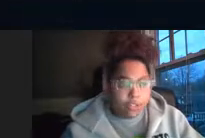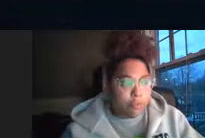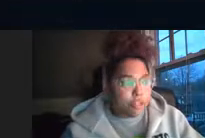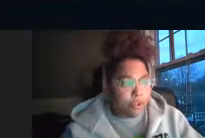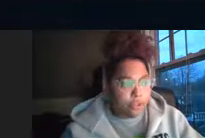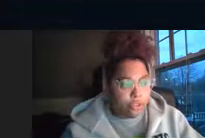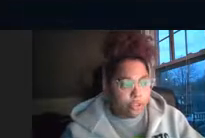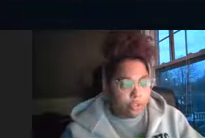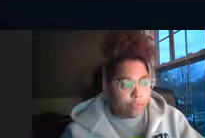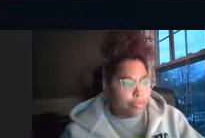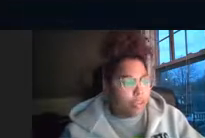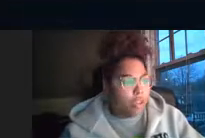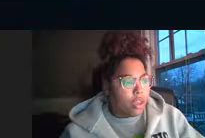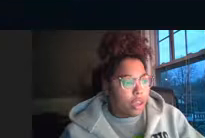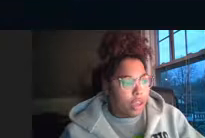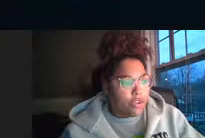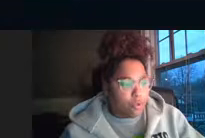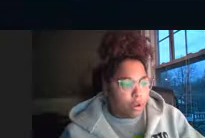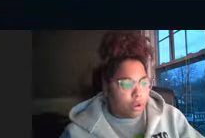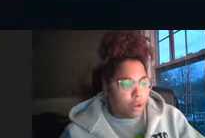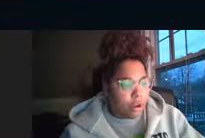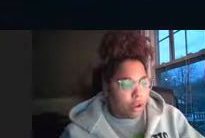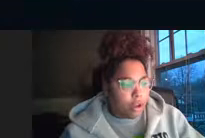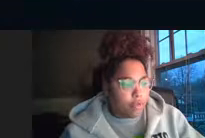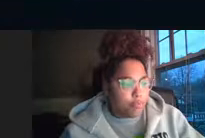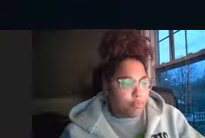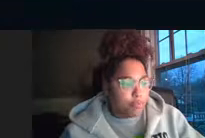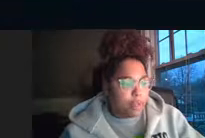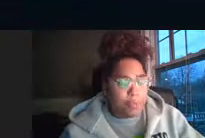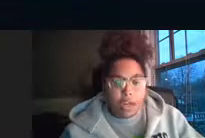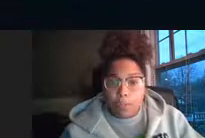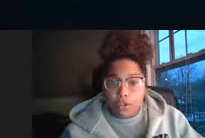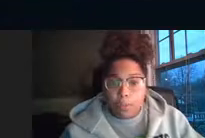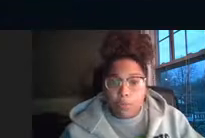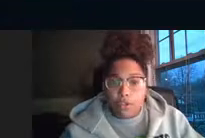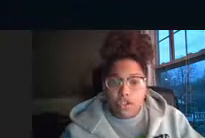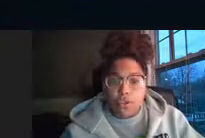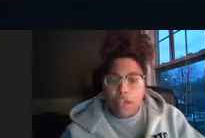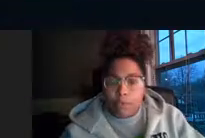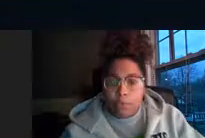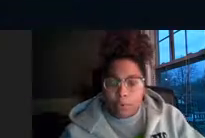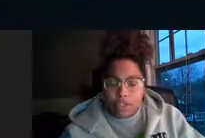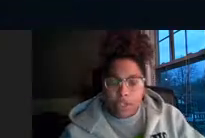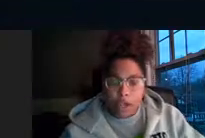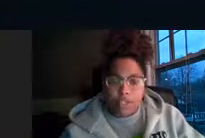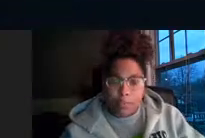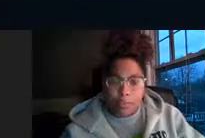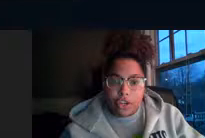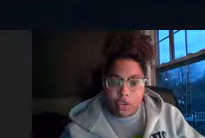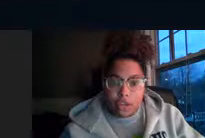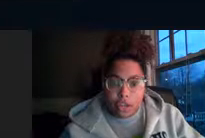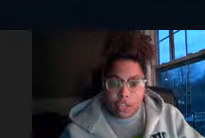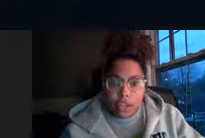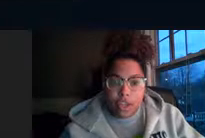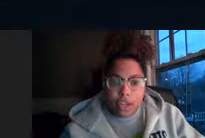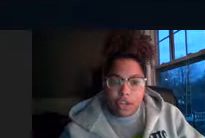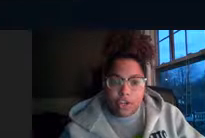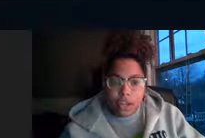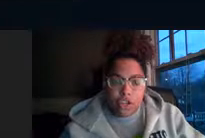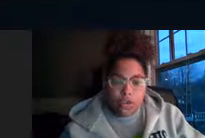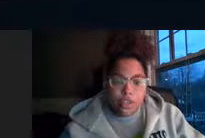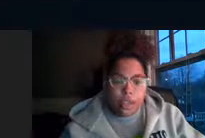call takers and dispatchers in mental health, and or embedding a mental health professional in 911 to help with some of that